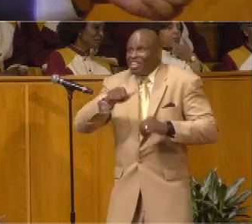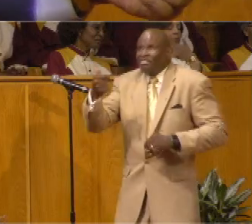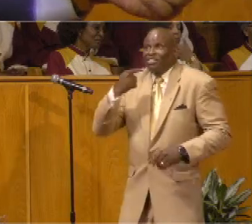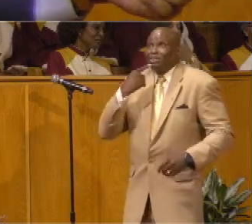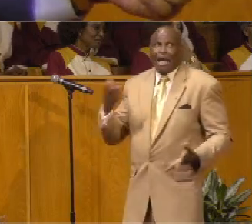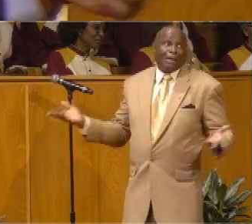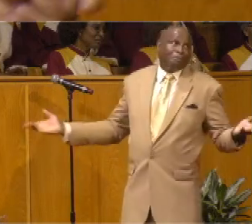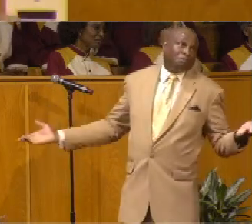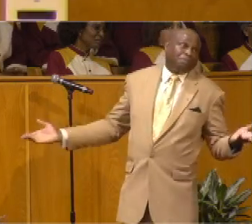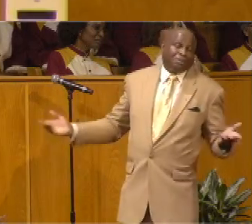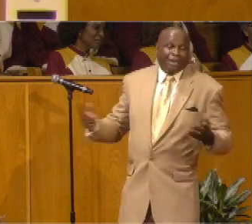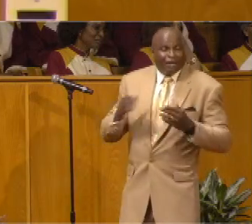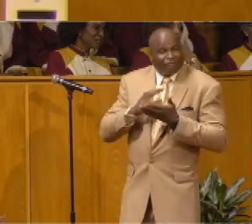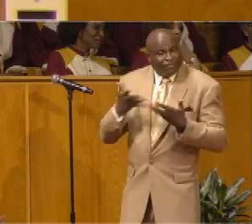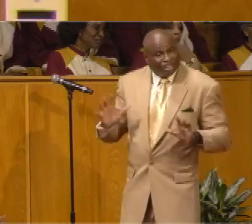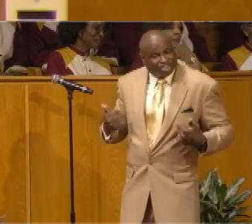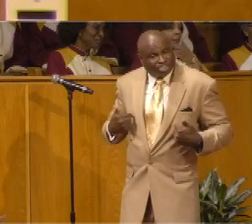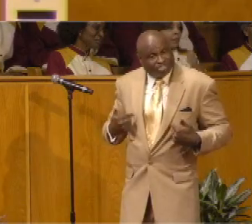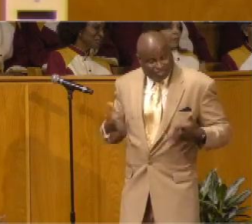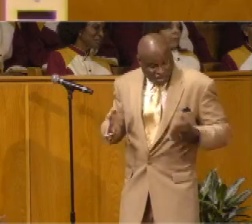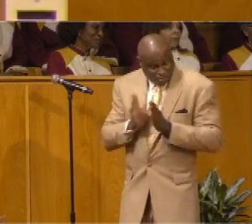say.